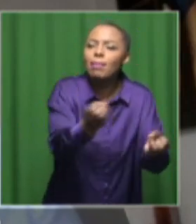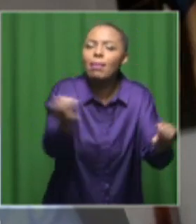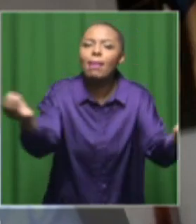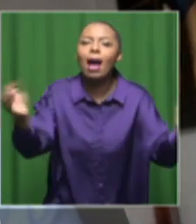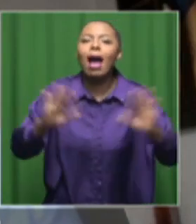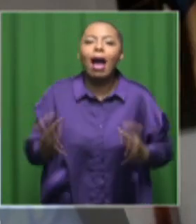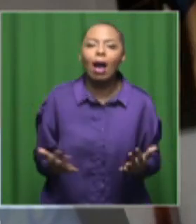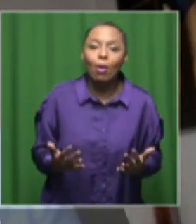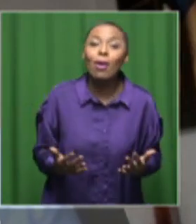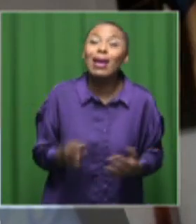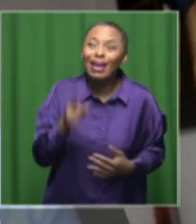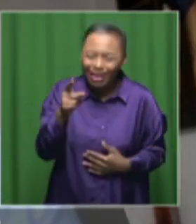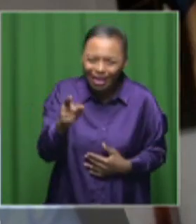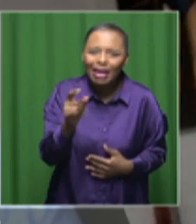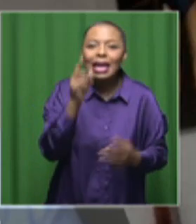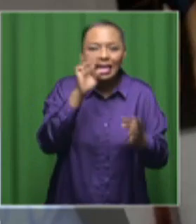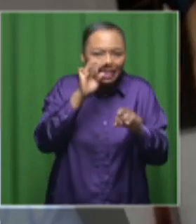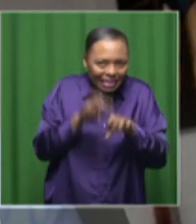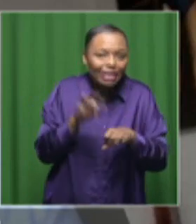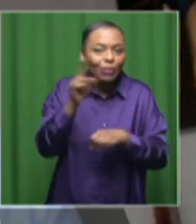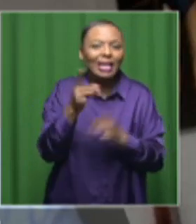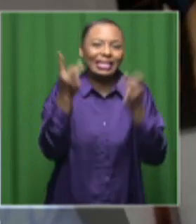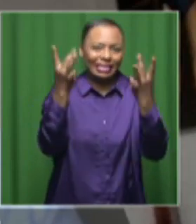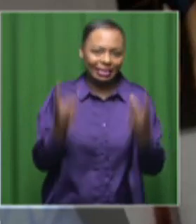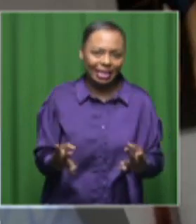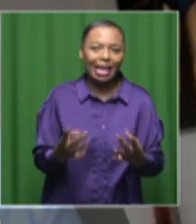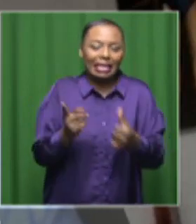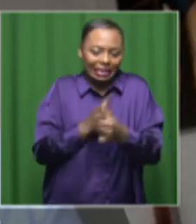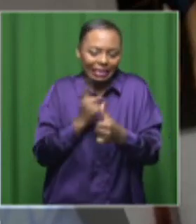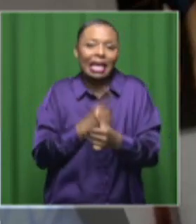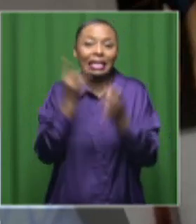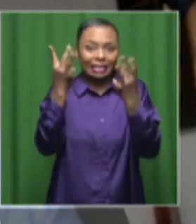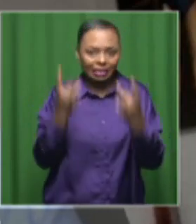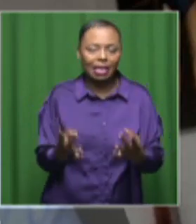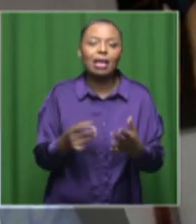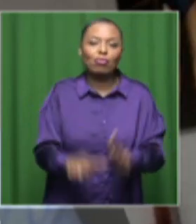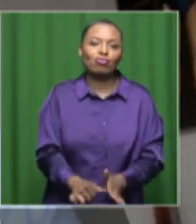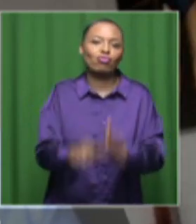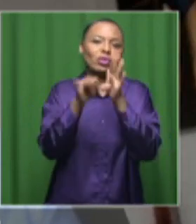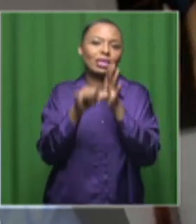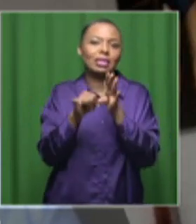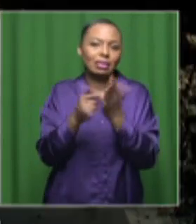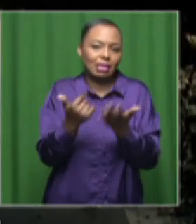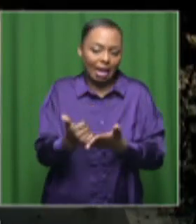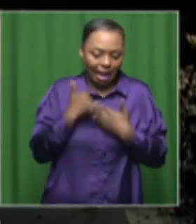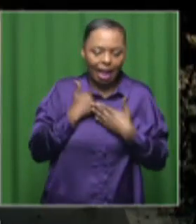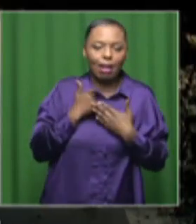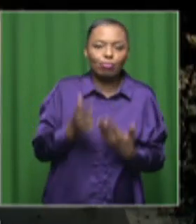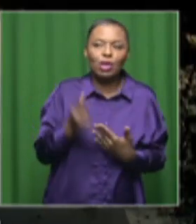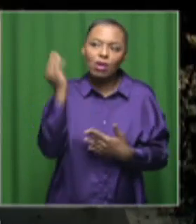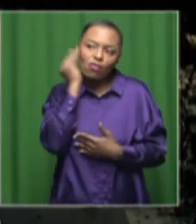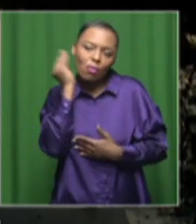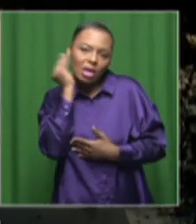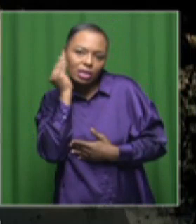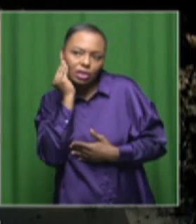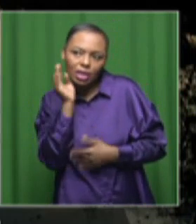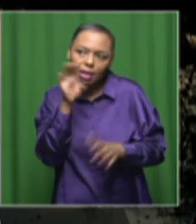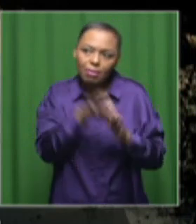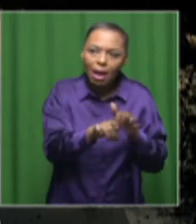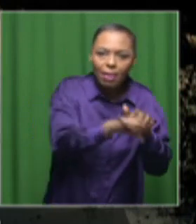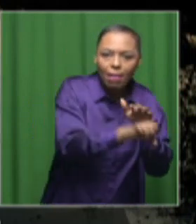need? For that, you need a census. So that's the level of detail that a census allows us to work with. And also just looking